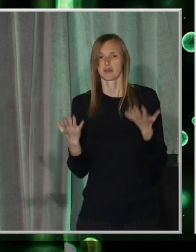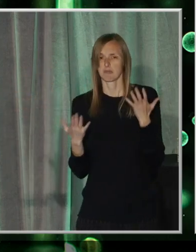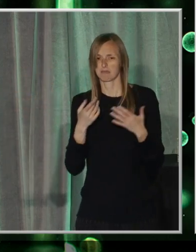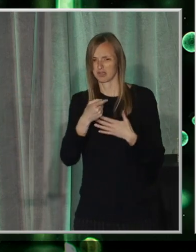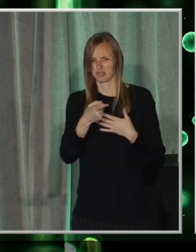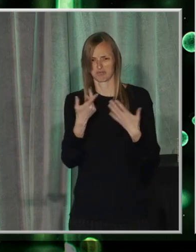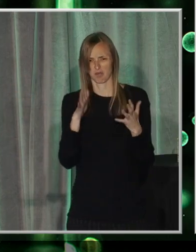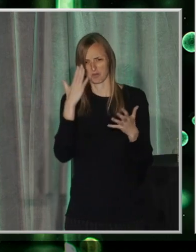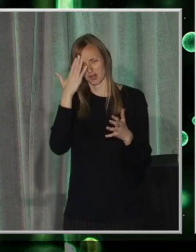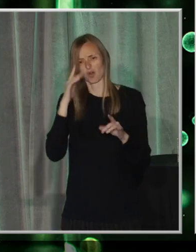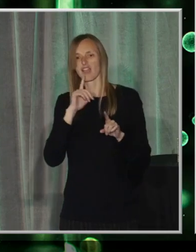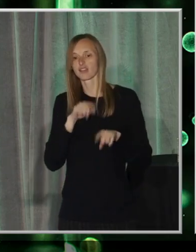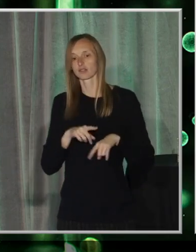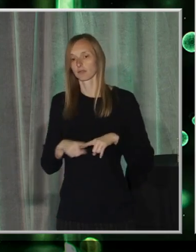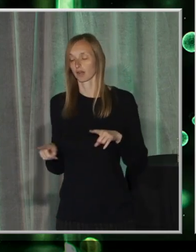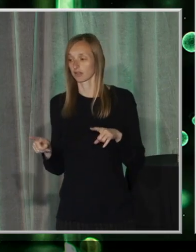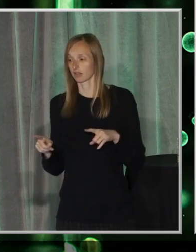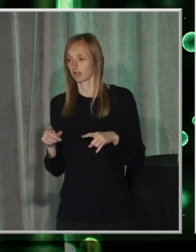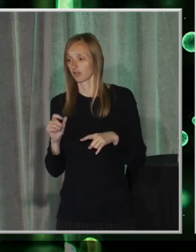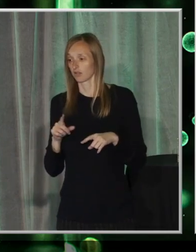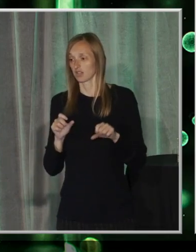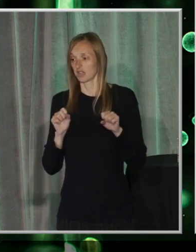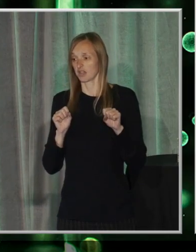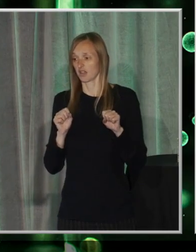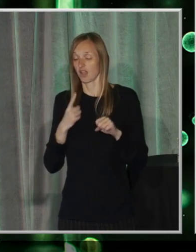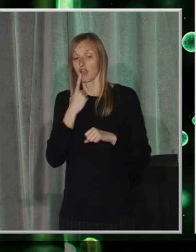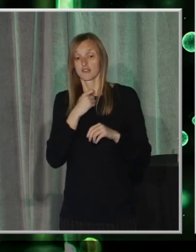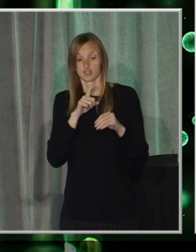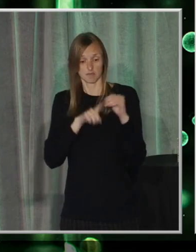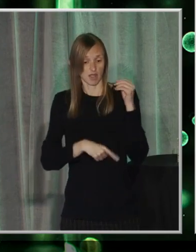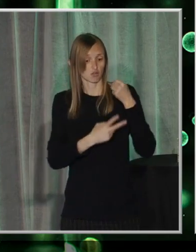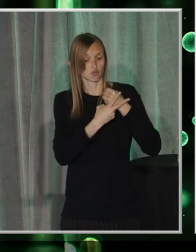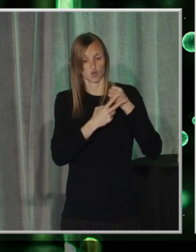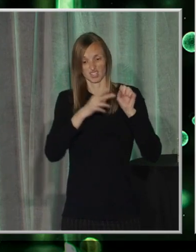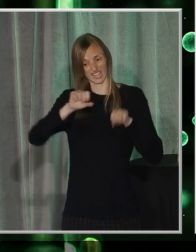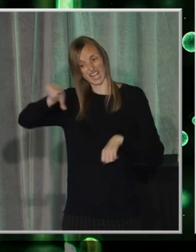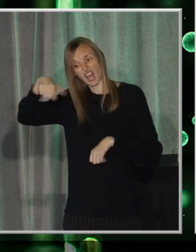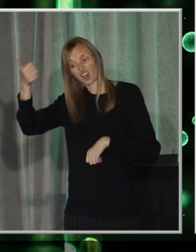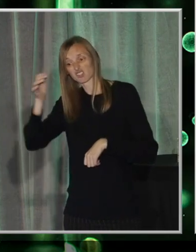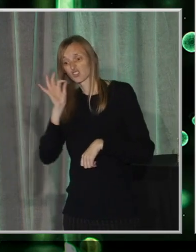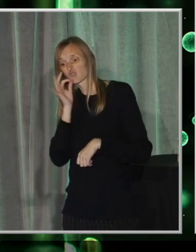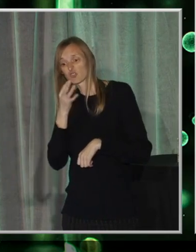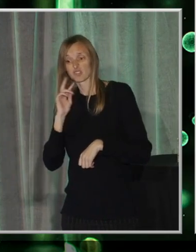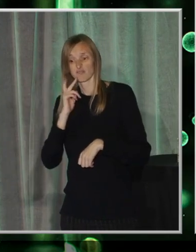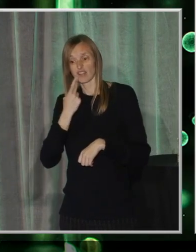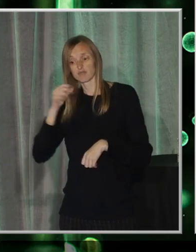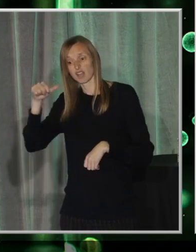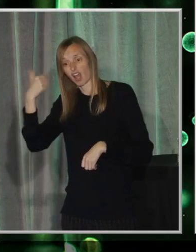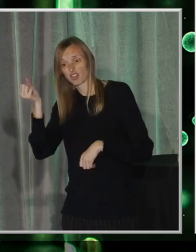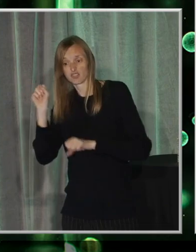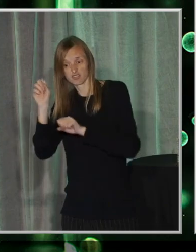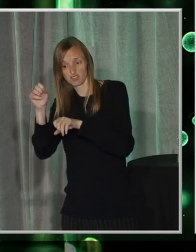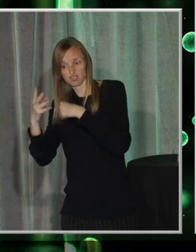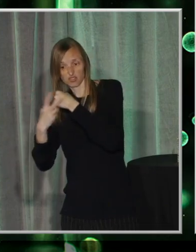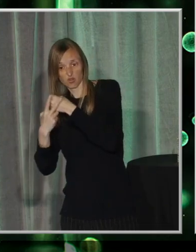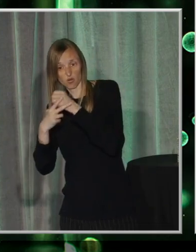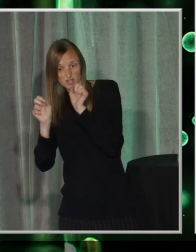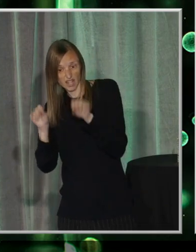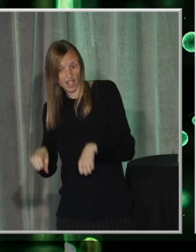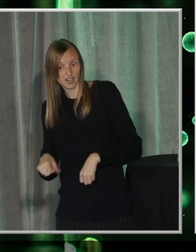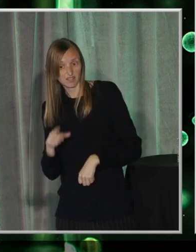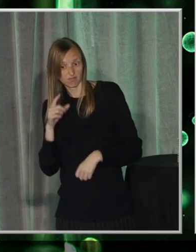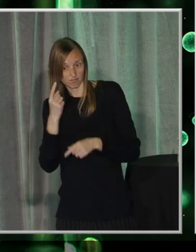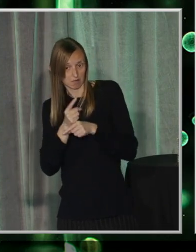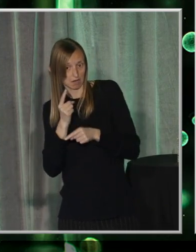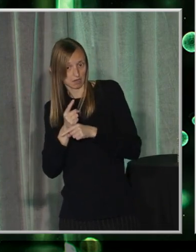but is it possible to store more than just tomatoes in this facility, I assume? Yeah, so